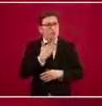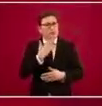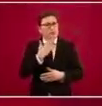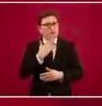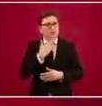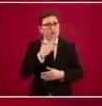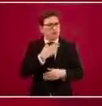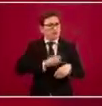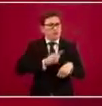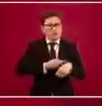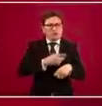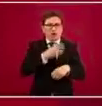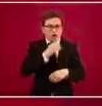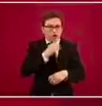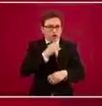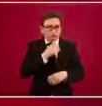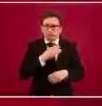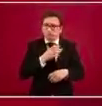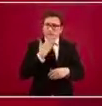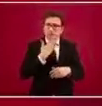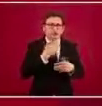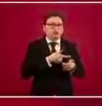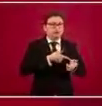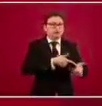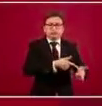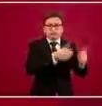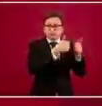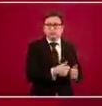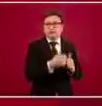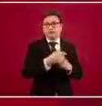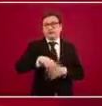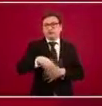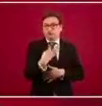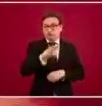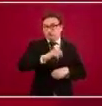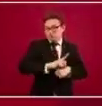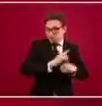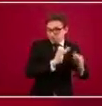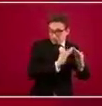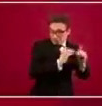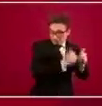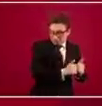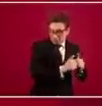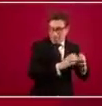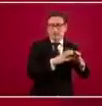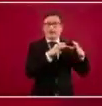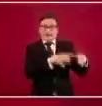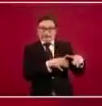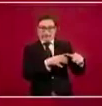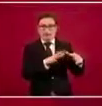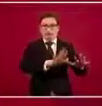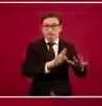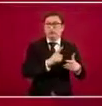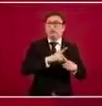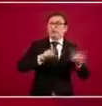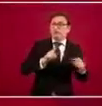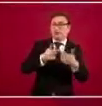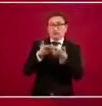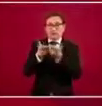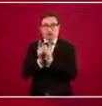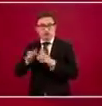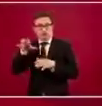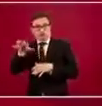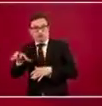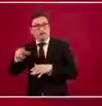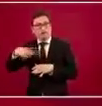throat, and some accessory symptoms such as muscle pain or a fever. But if you have